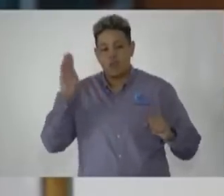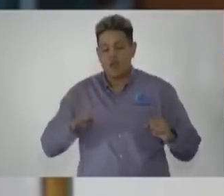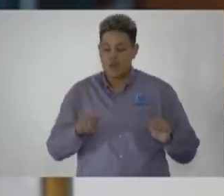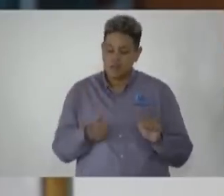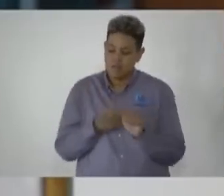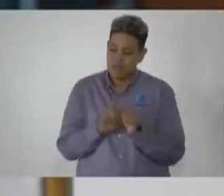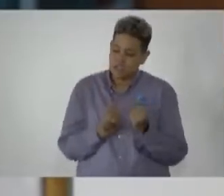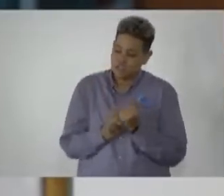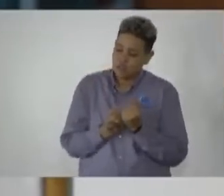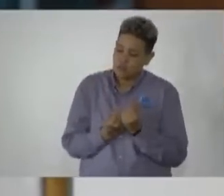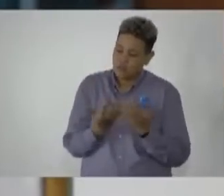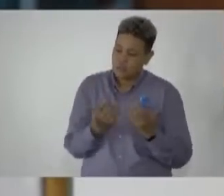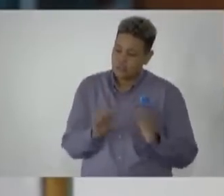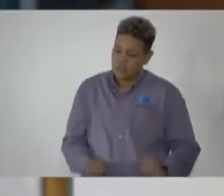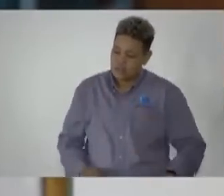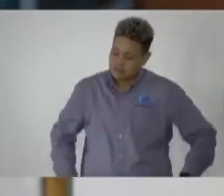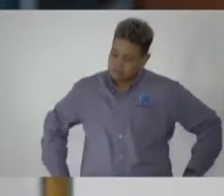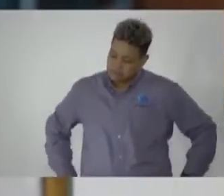behind.